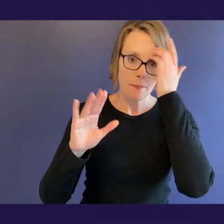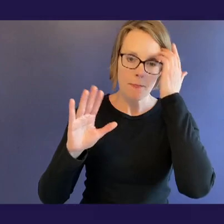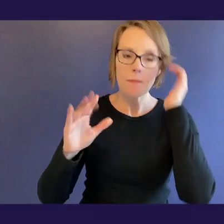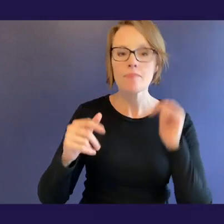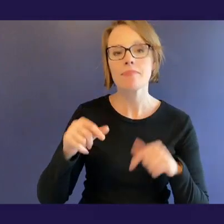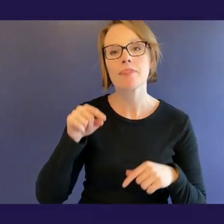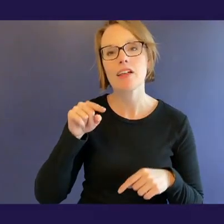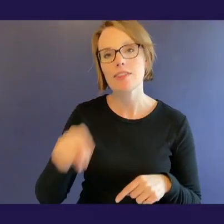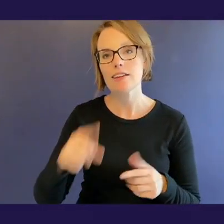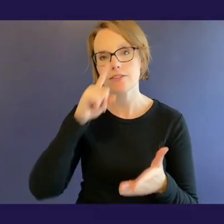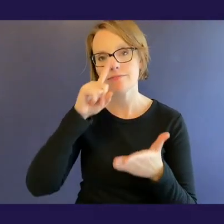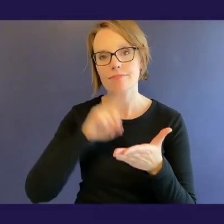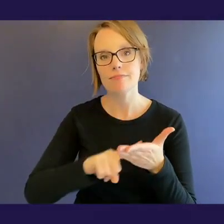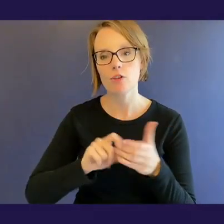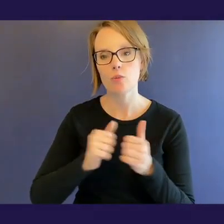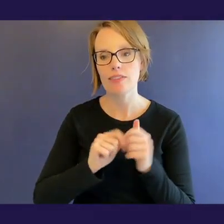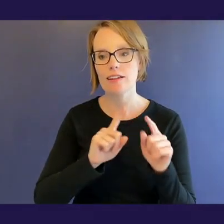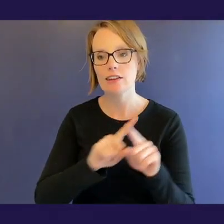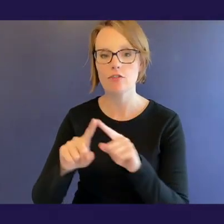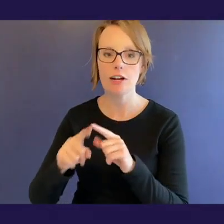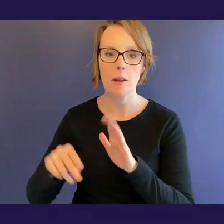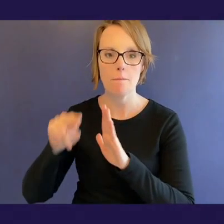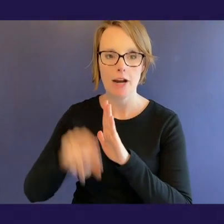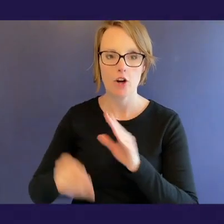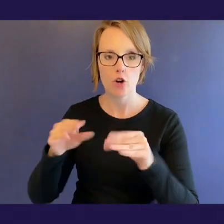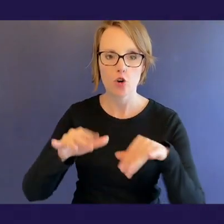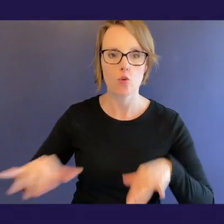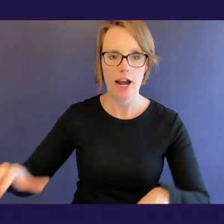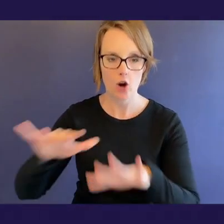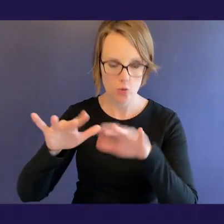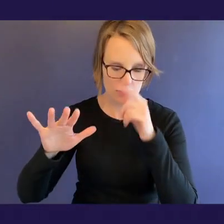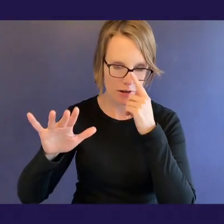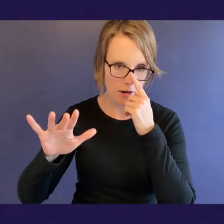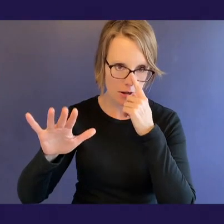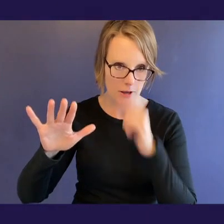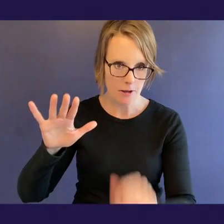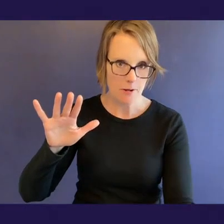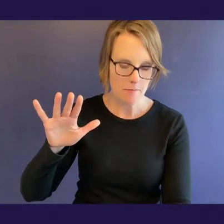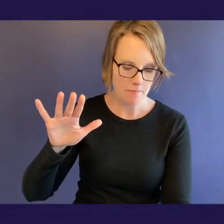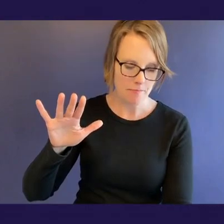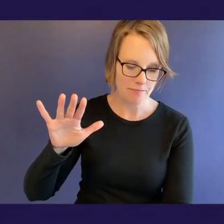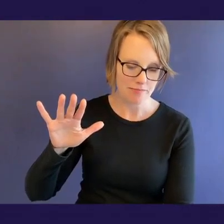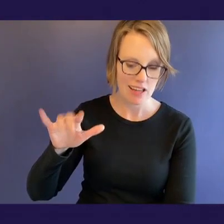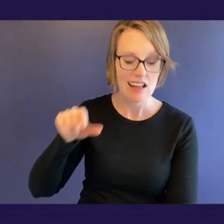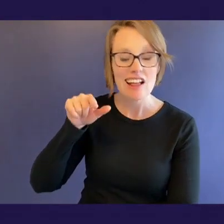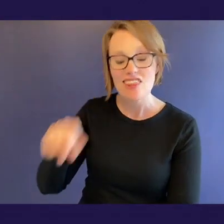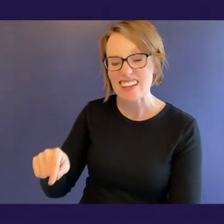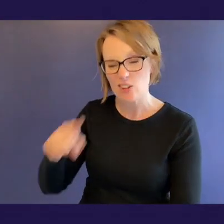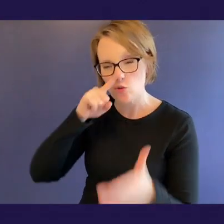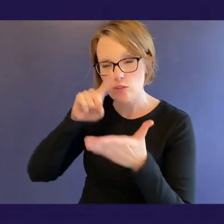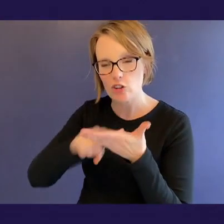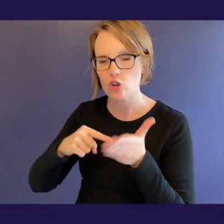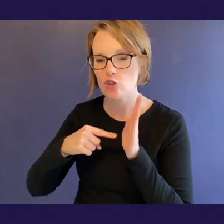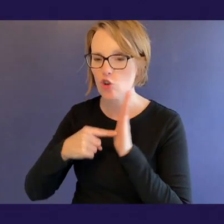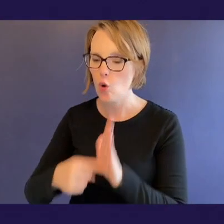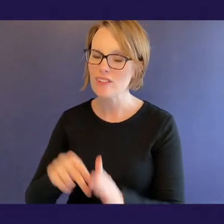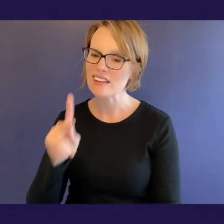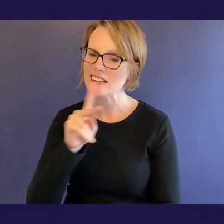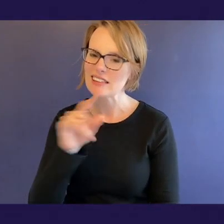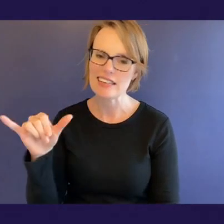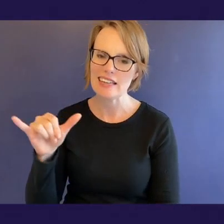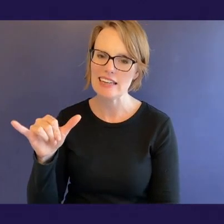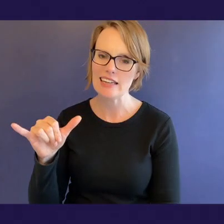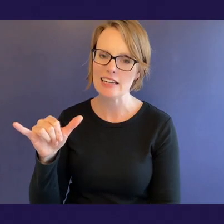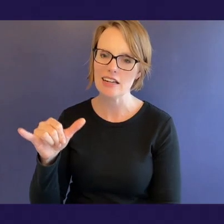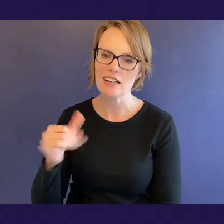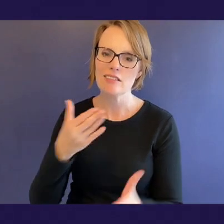ancestors. This process brings back a key reminder of medical mistrust and exploitation, which resulted in the